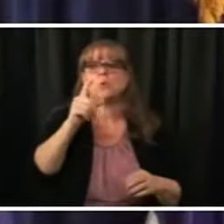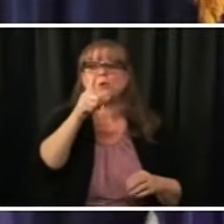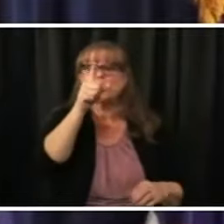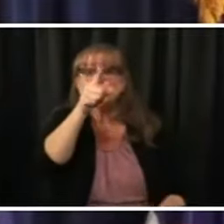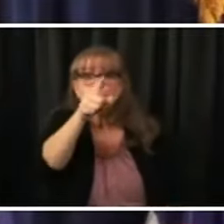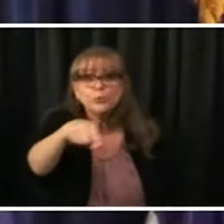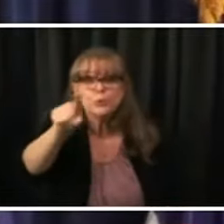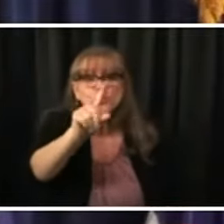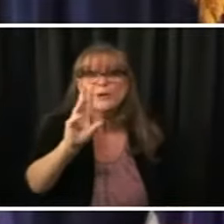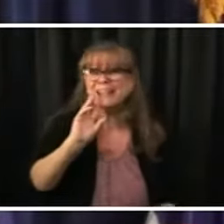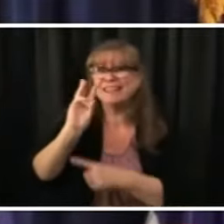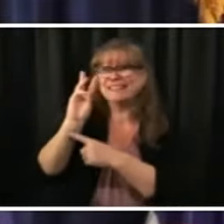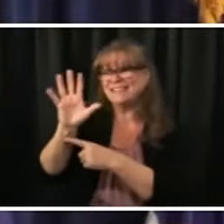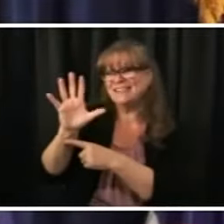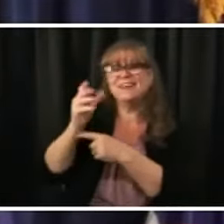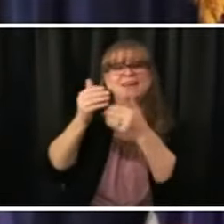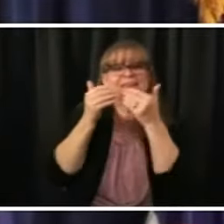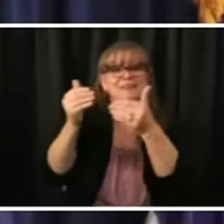an appointment at